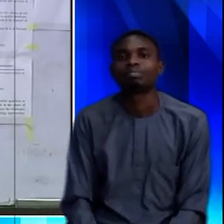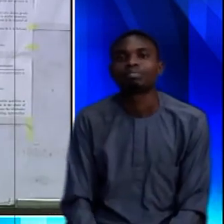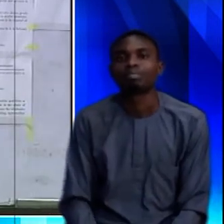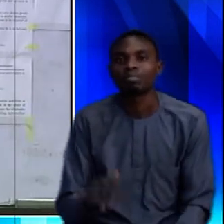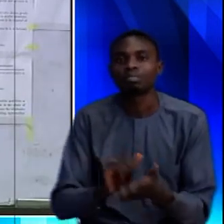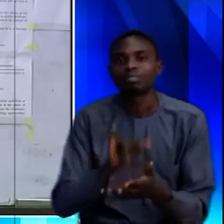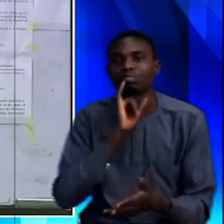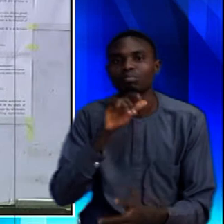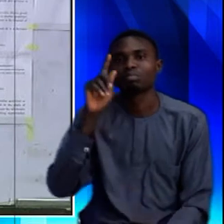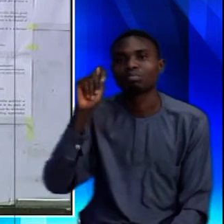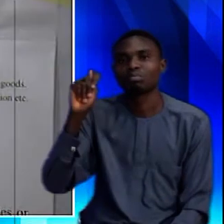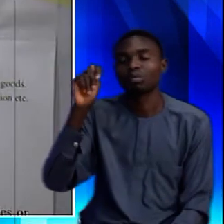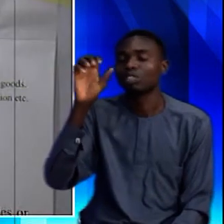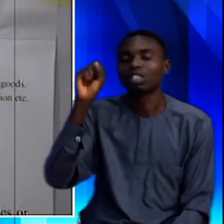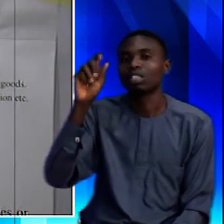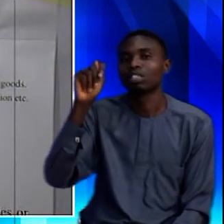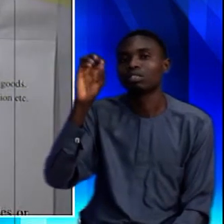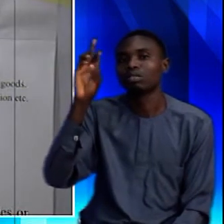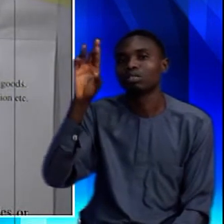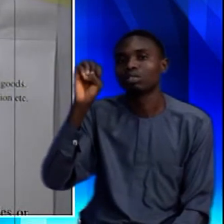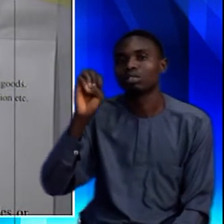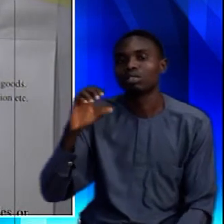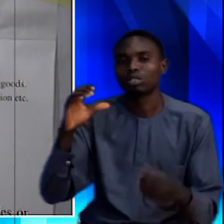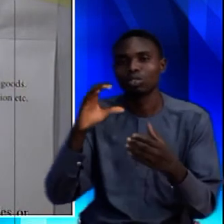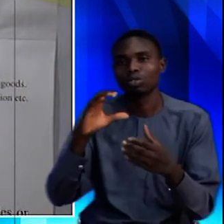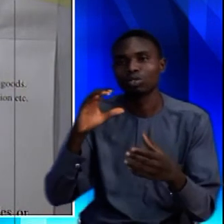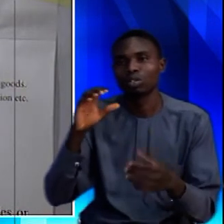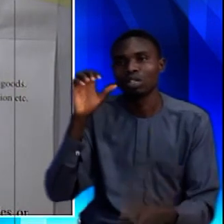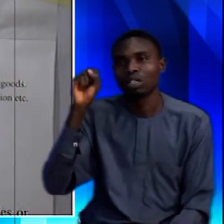a store to keep them and to stop them from